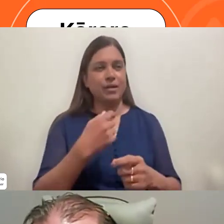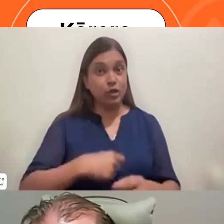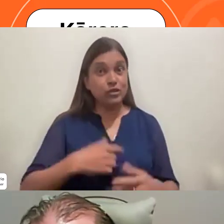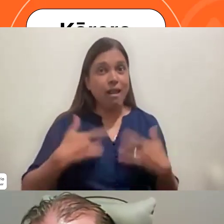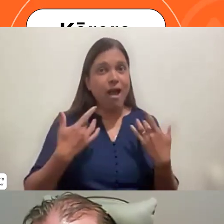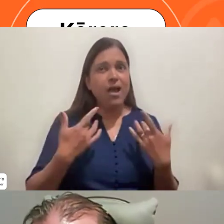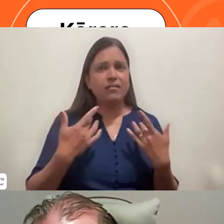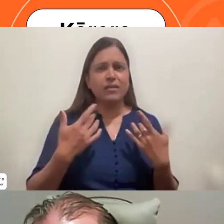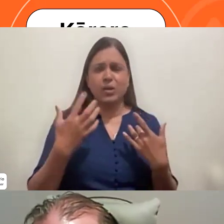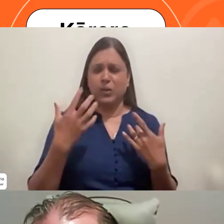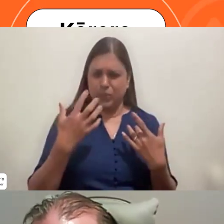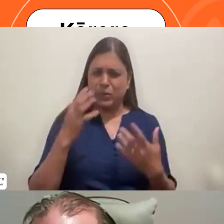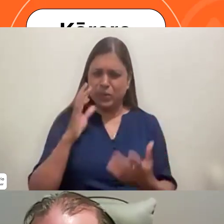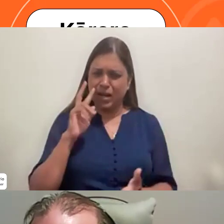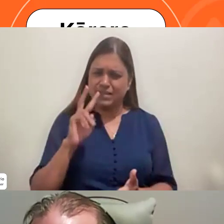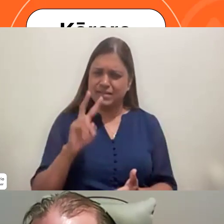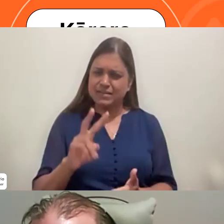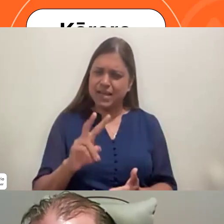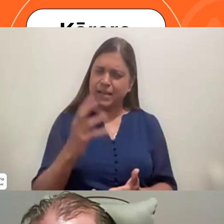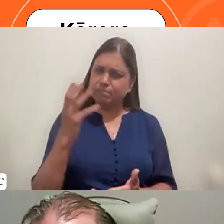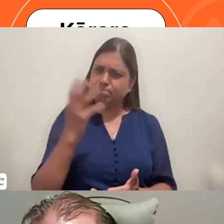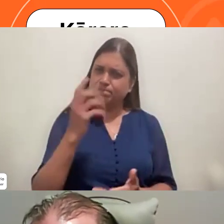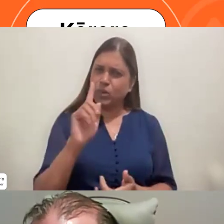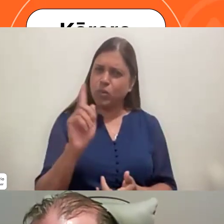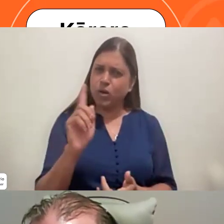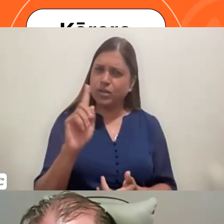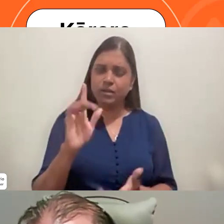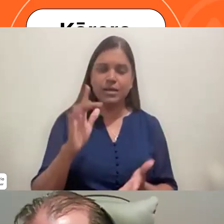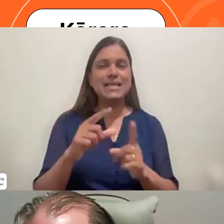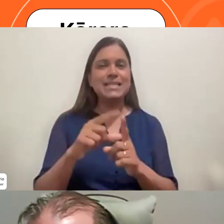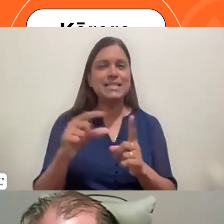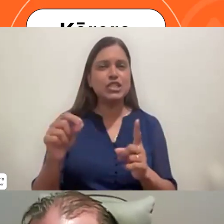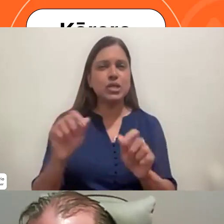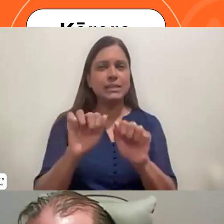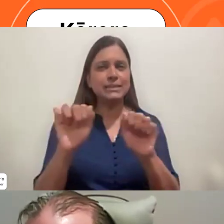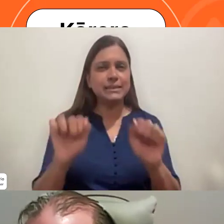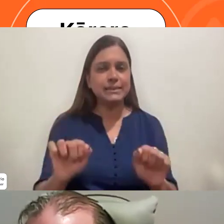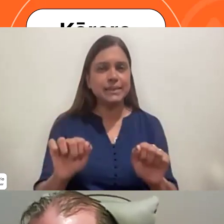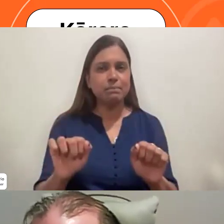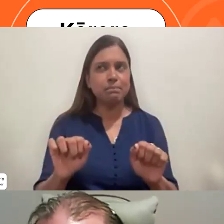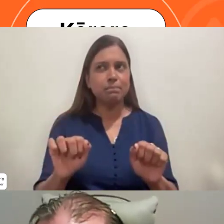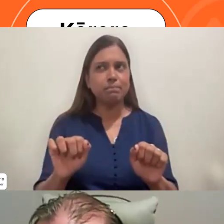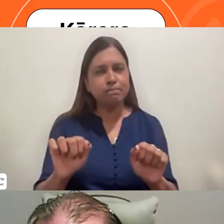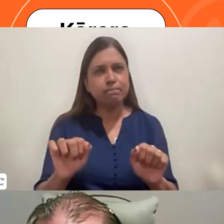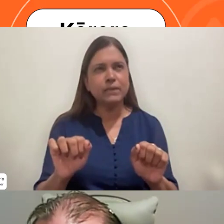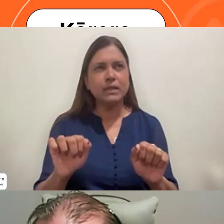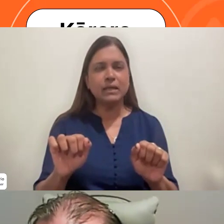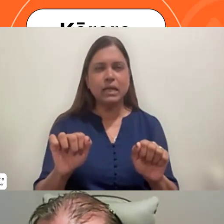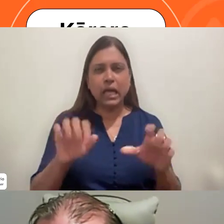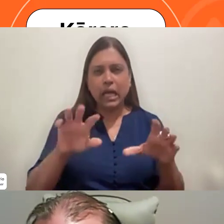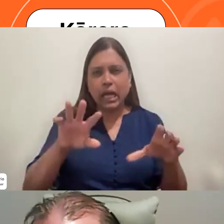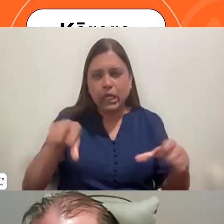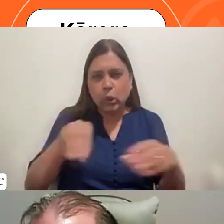of core functions of digital systems in kind of in the inclusion space. Some of it's